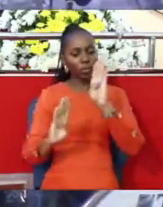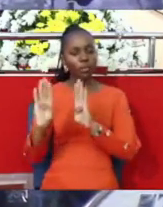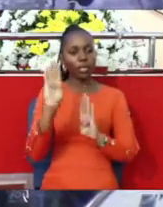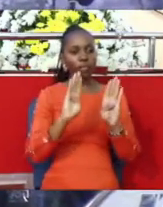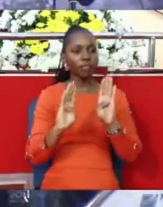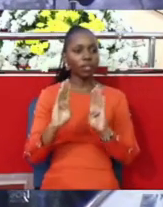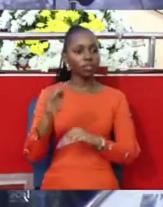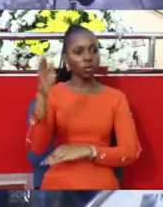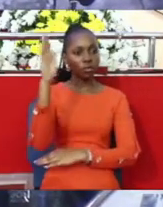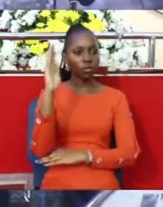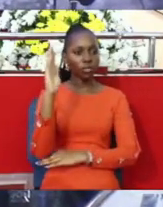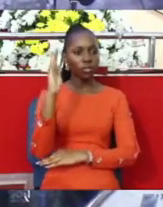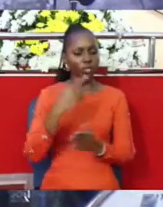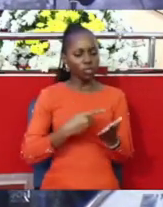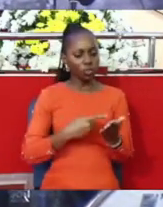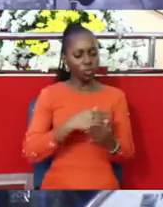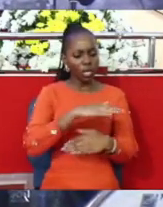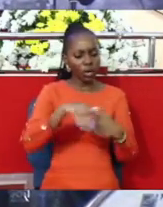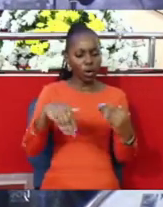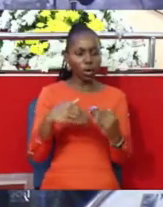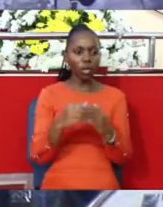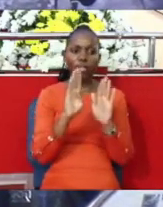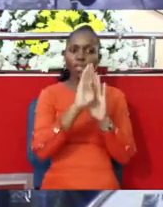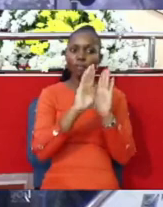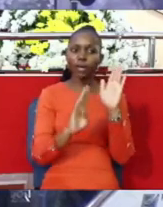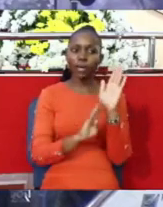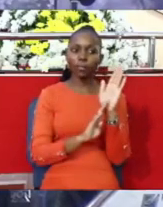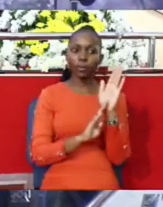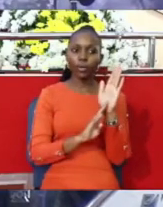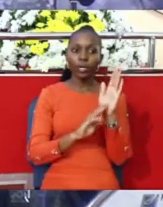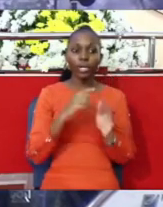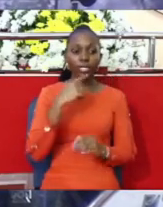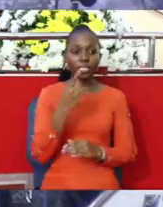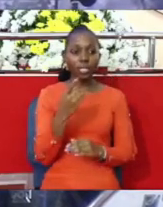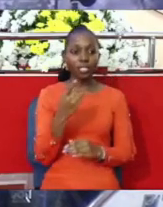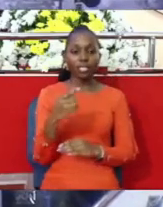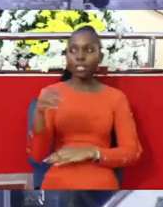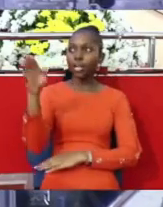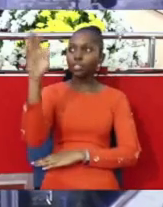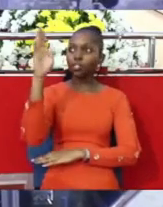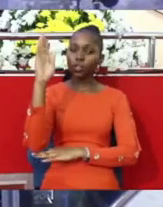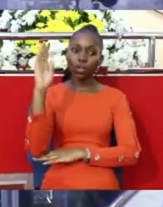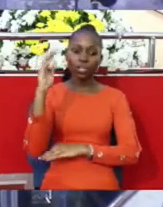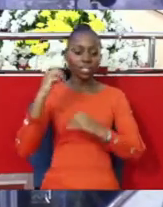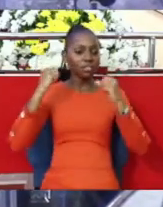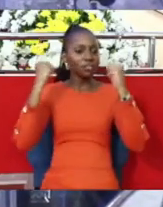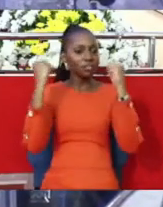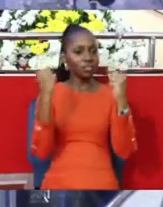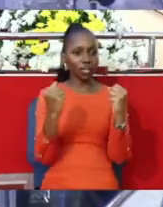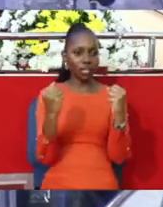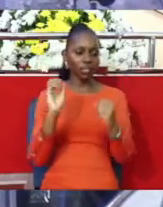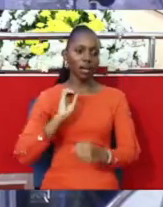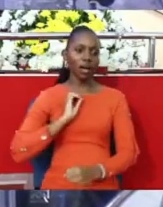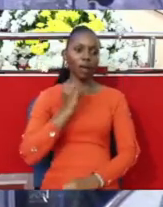yetu. So throughout the Bible, basi kupitia Biblia, it refers to God himself, inamtaja Mungu as our strength, kwamba ni nguvu